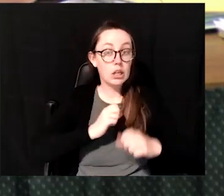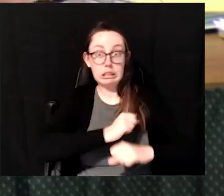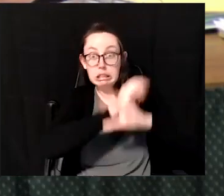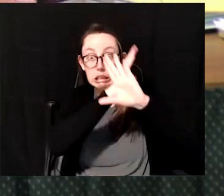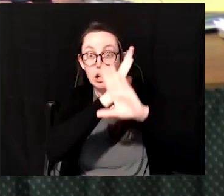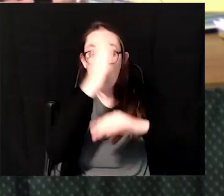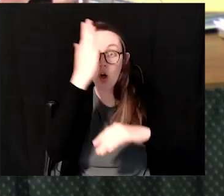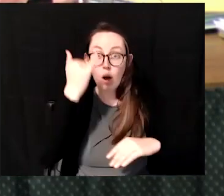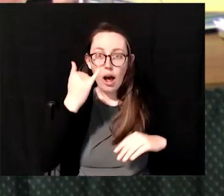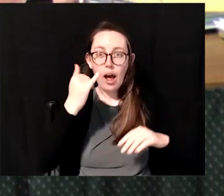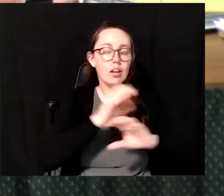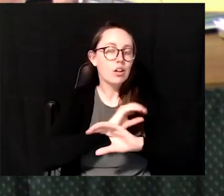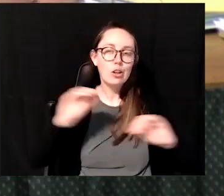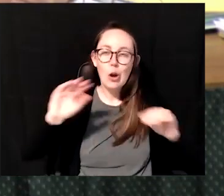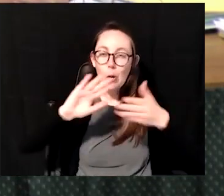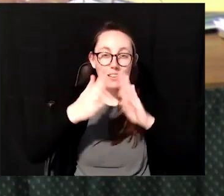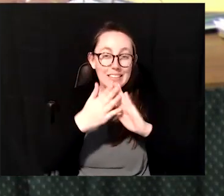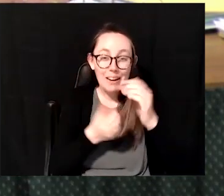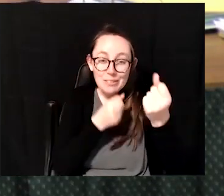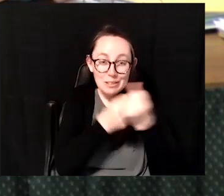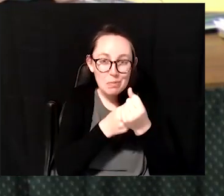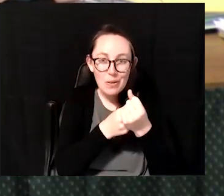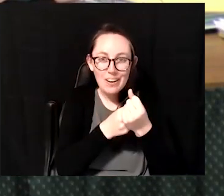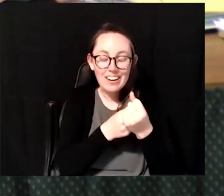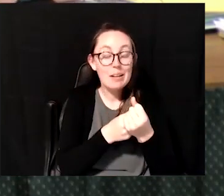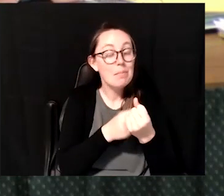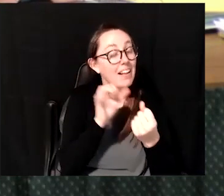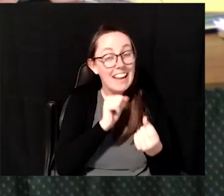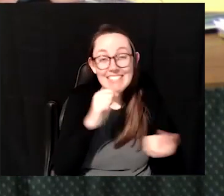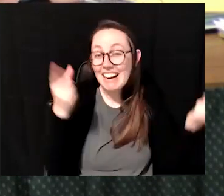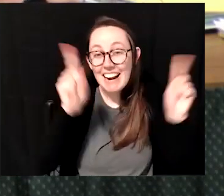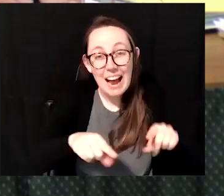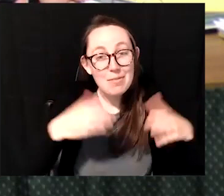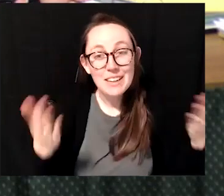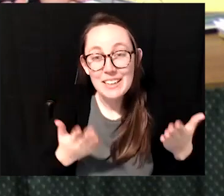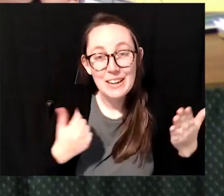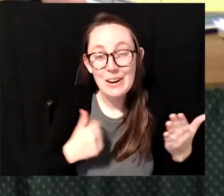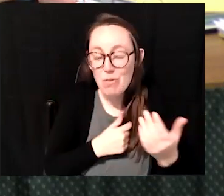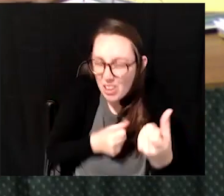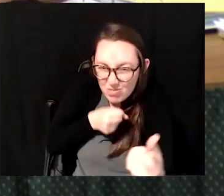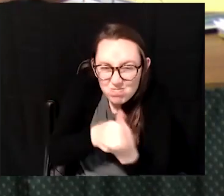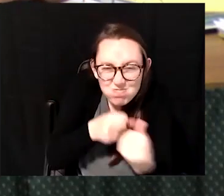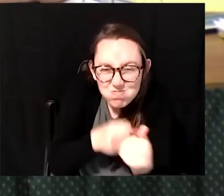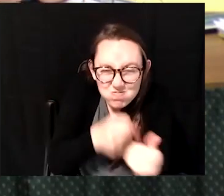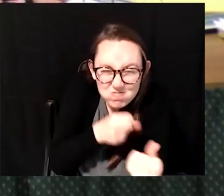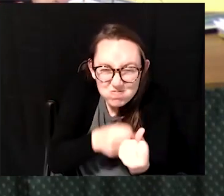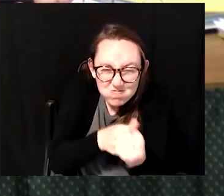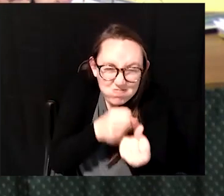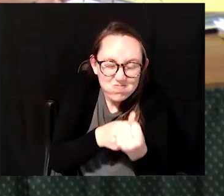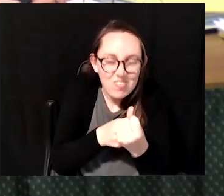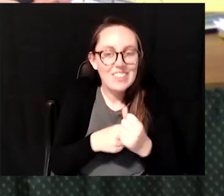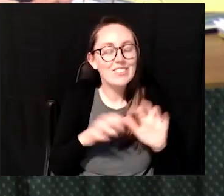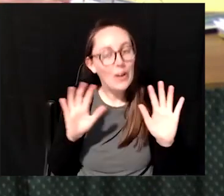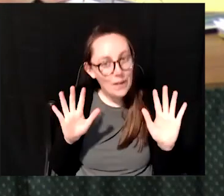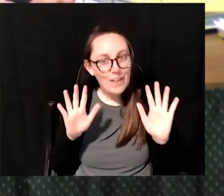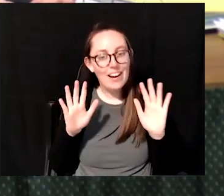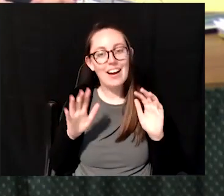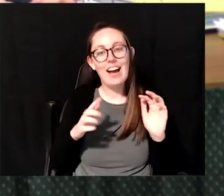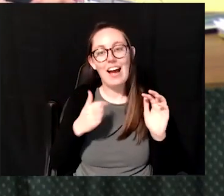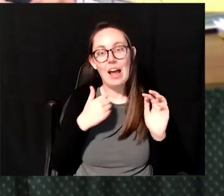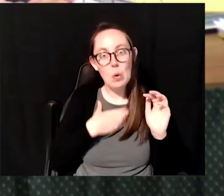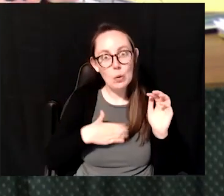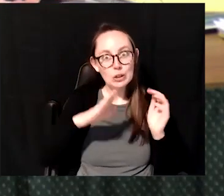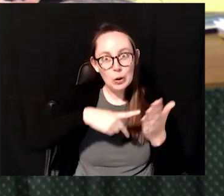and that is not the case here and so I wish this project all the best and I hope that this this